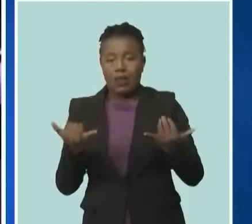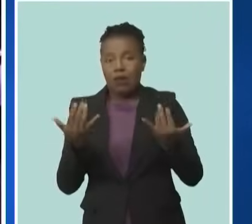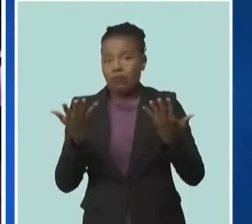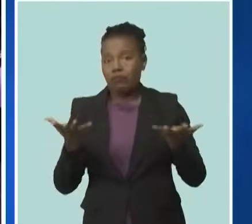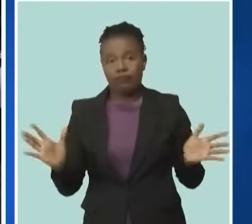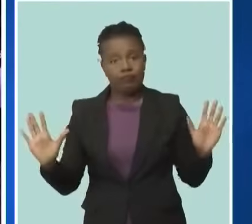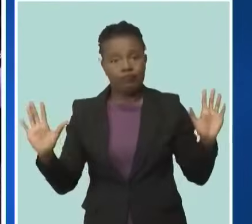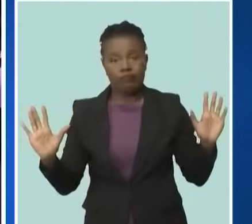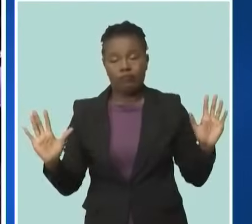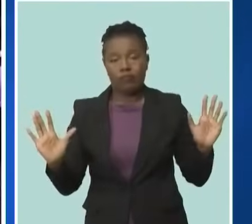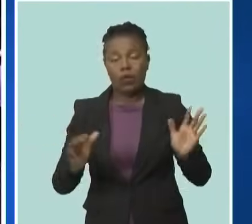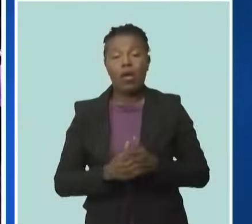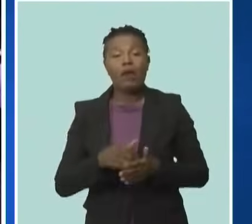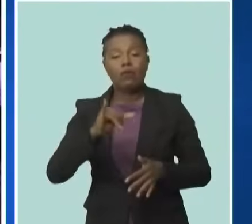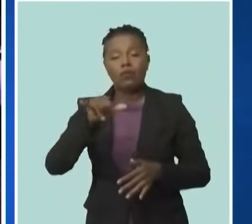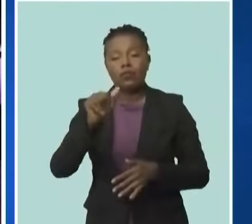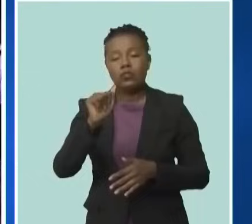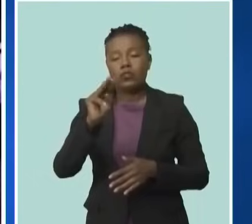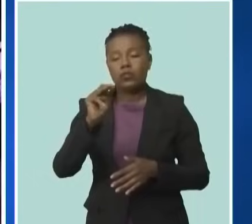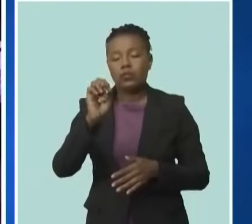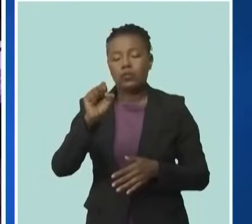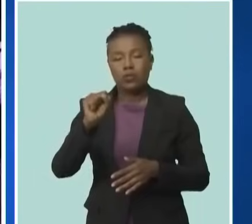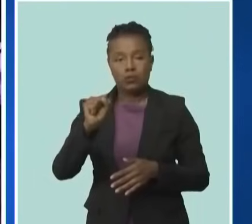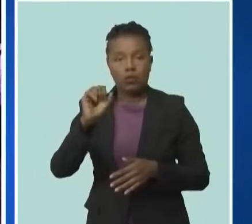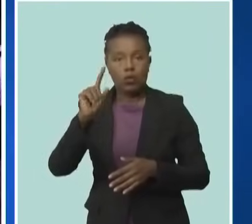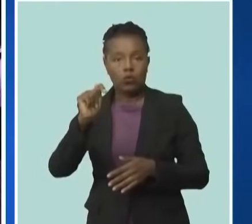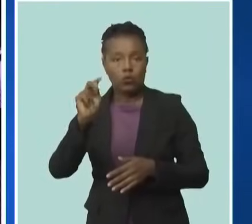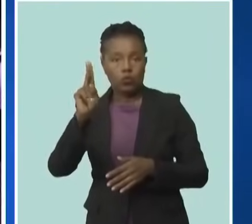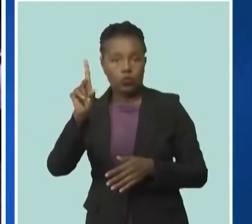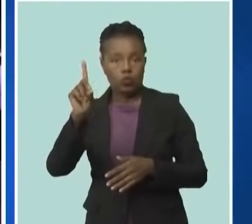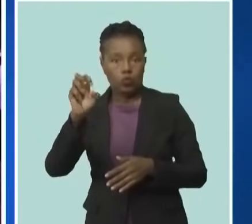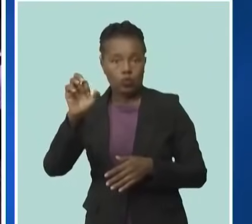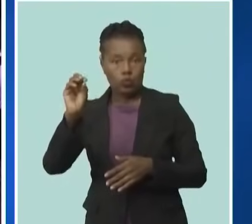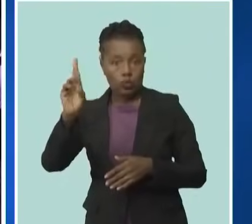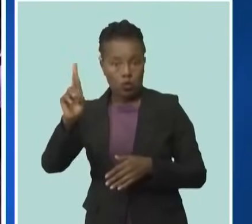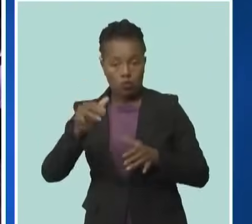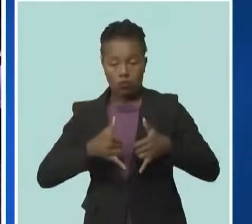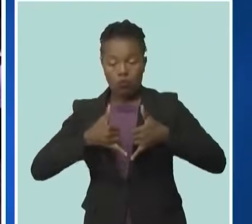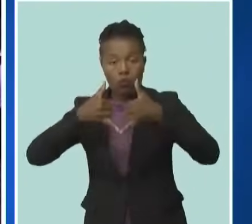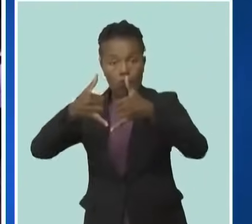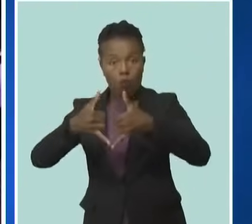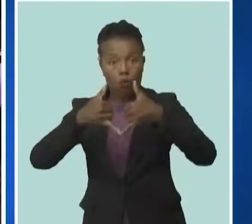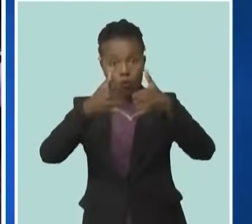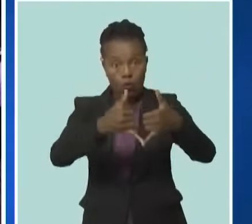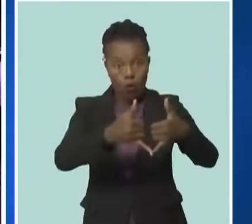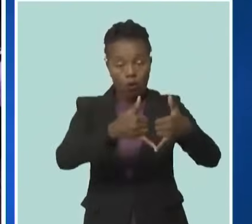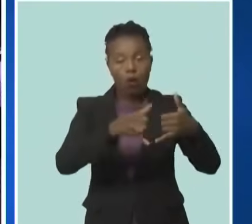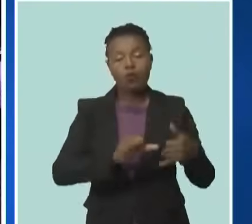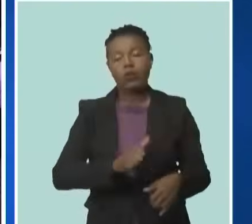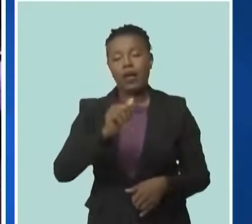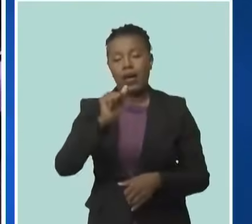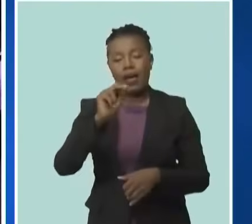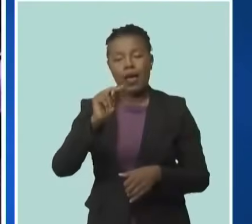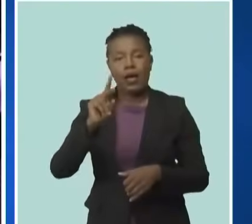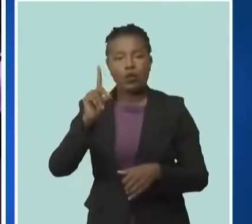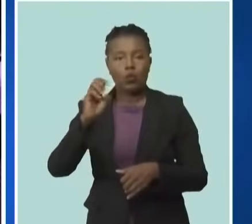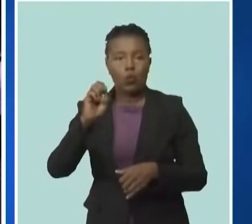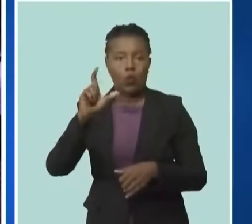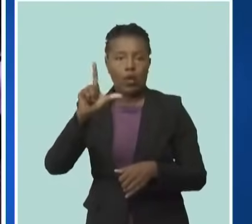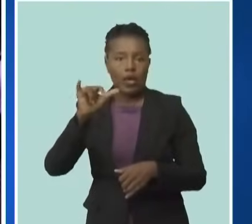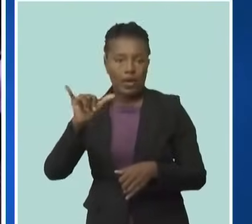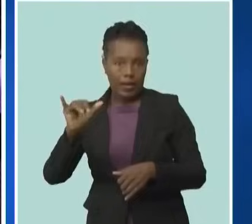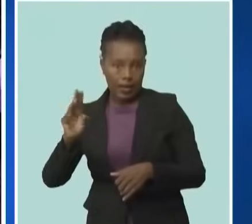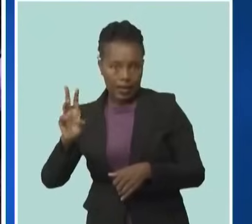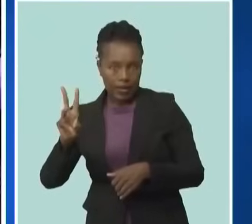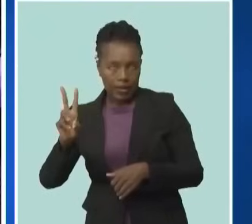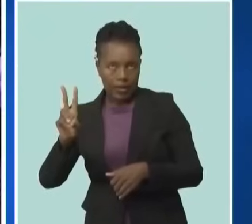going to have the James Trudeau Award. And we're going to have the Andrina Gibbs Award. Mm-hmm.